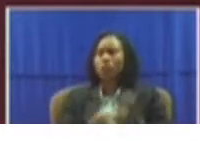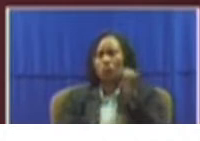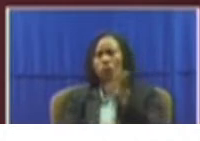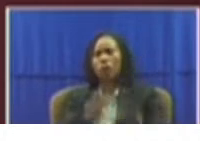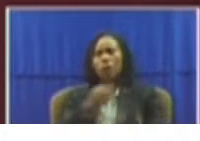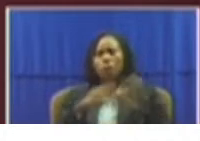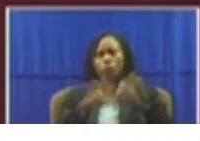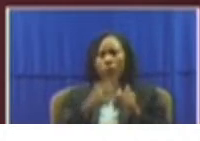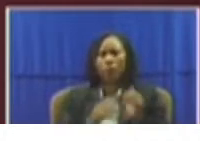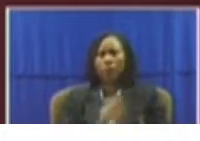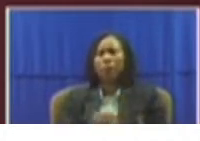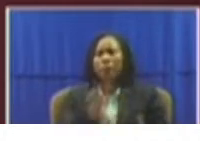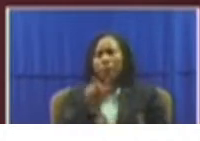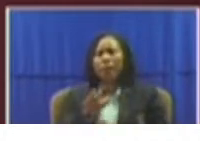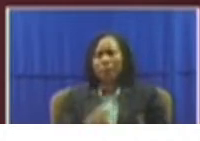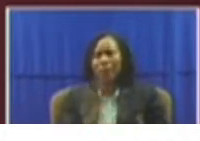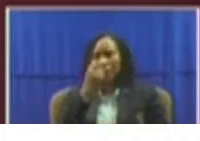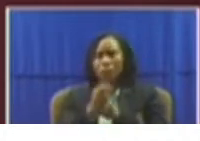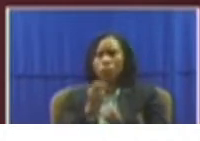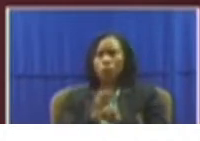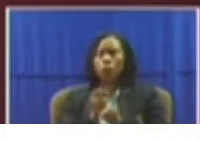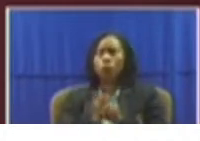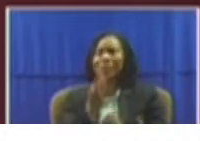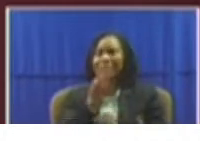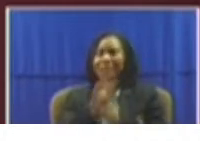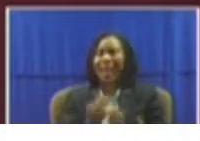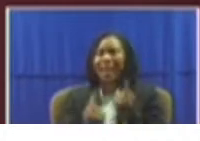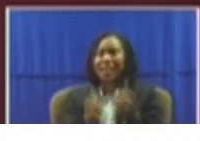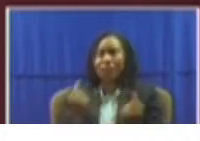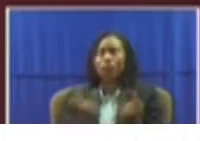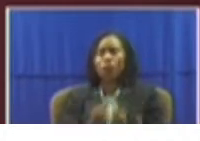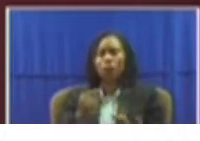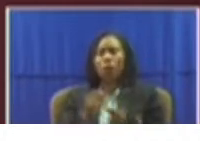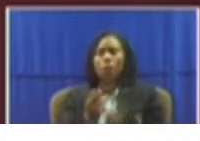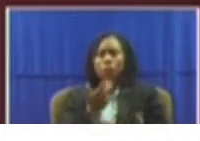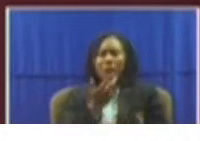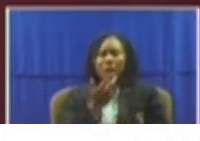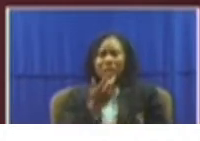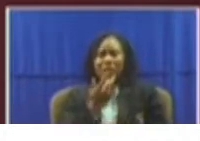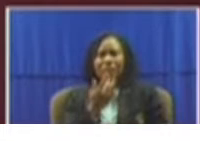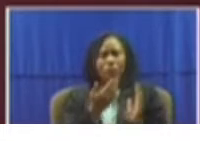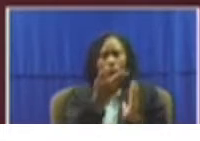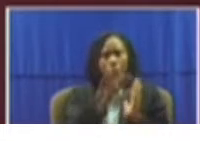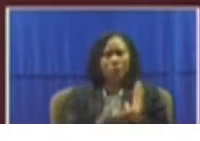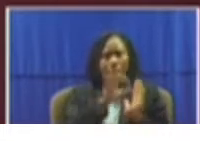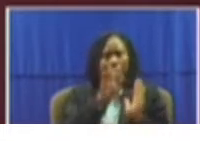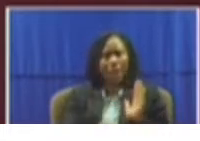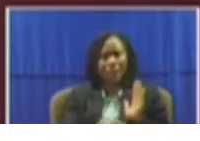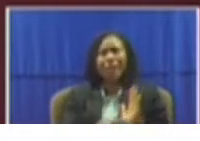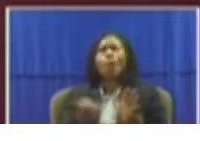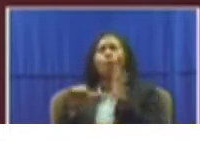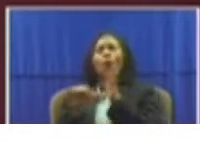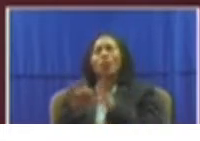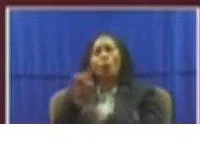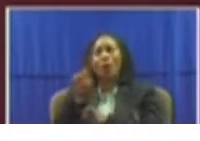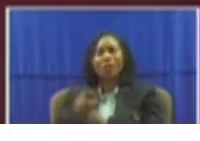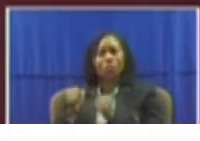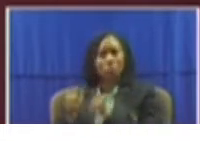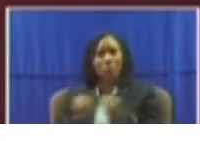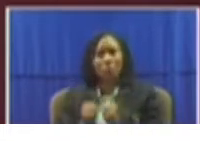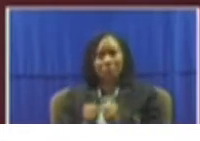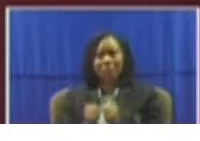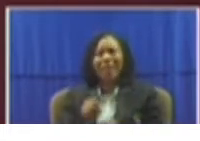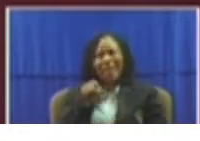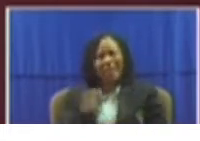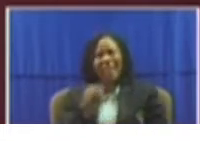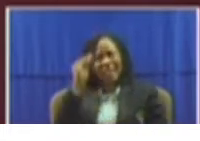to affirm that individual preferences count, the fundamental policy question remains whose interests or preferences are